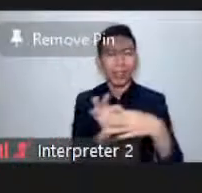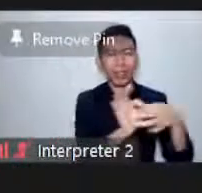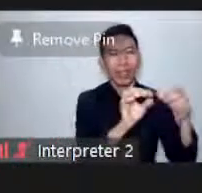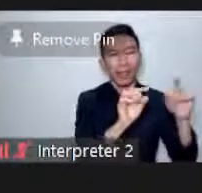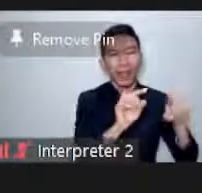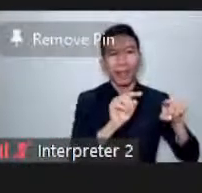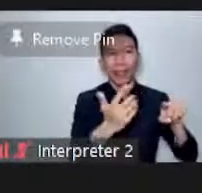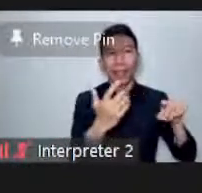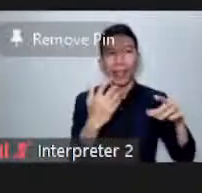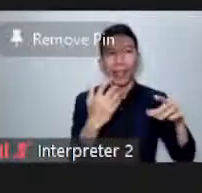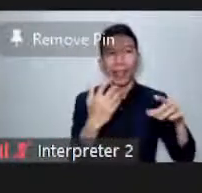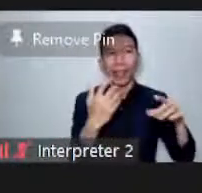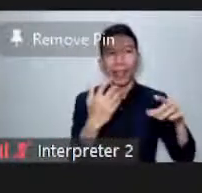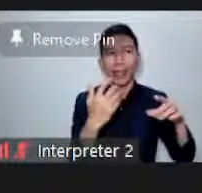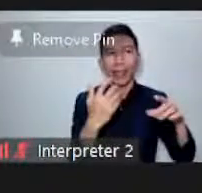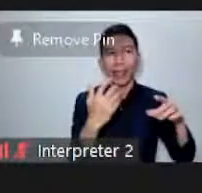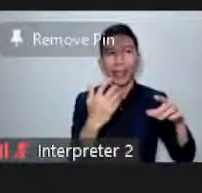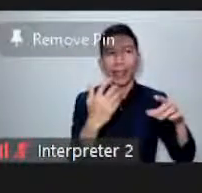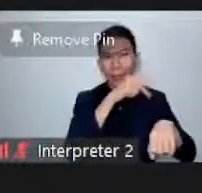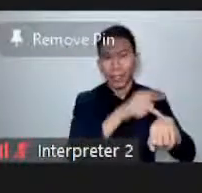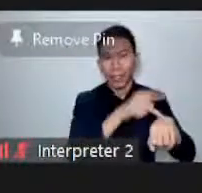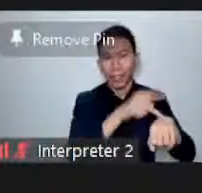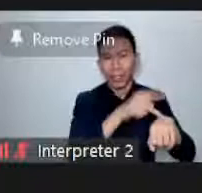and Consultayo campaigns.